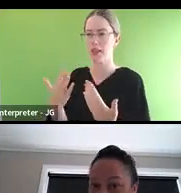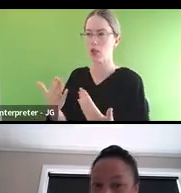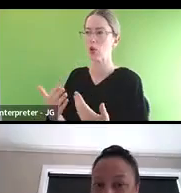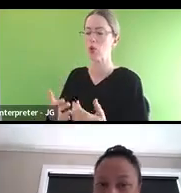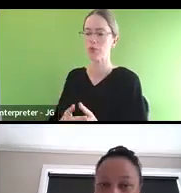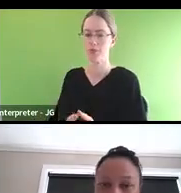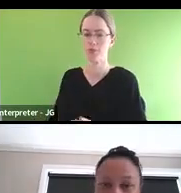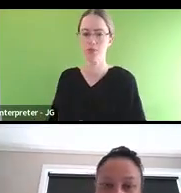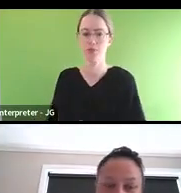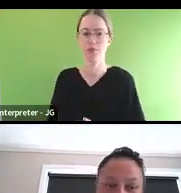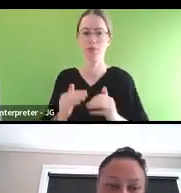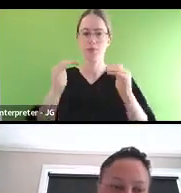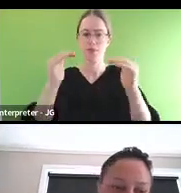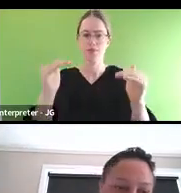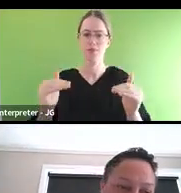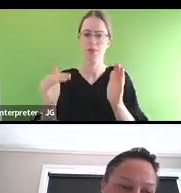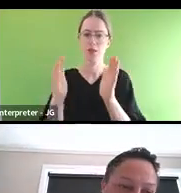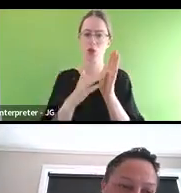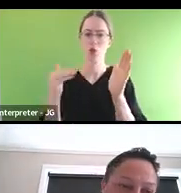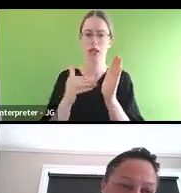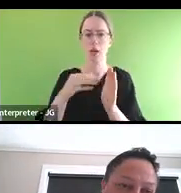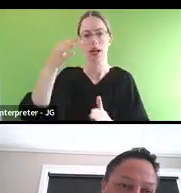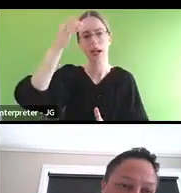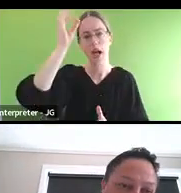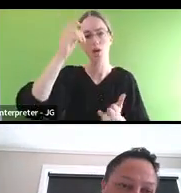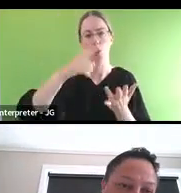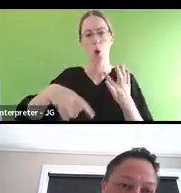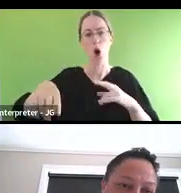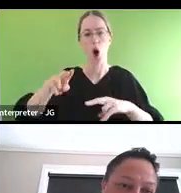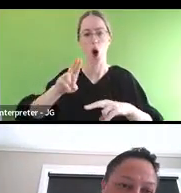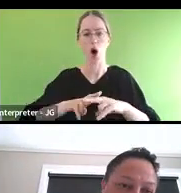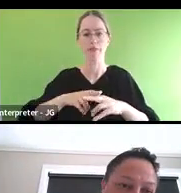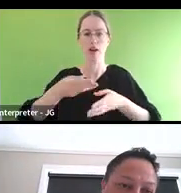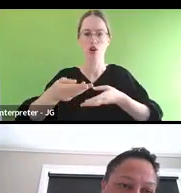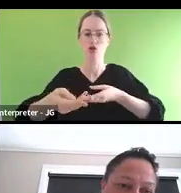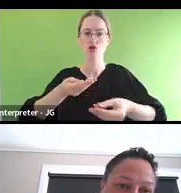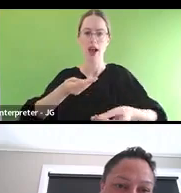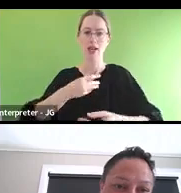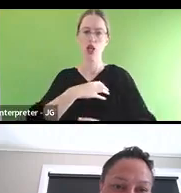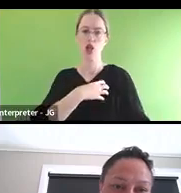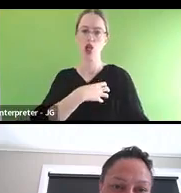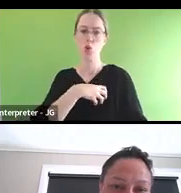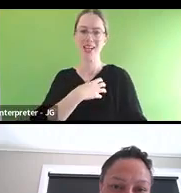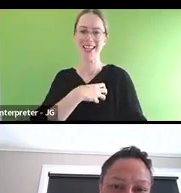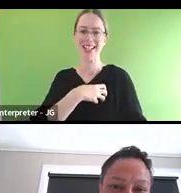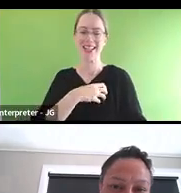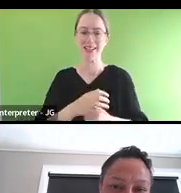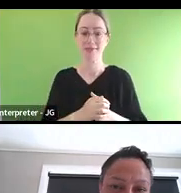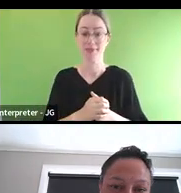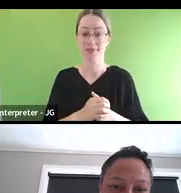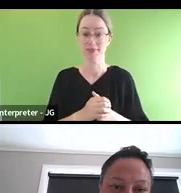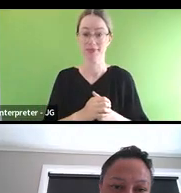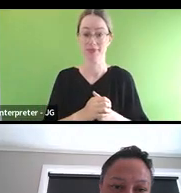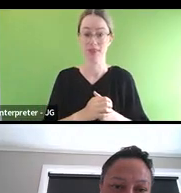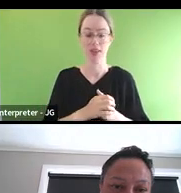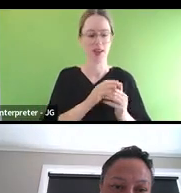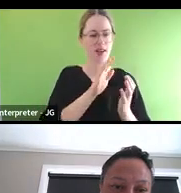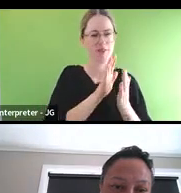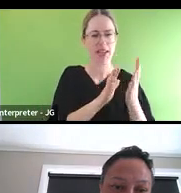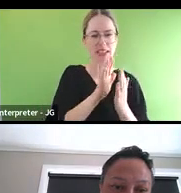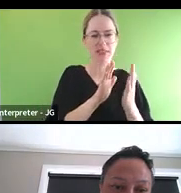We have the New Zealand Council of Trade Union, Kaimahi Whaikaha, in person and by Zoom. Are